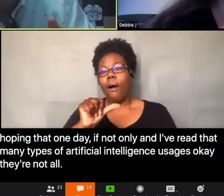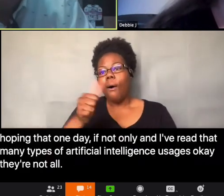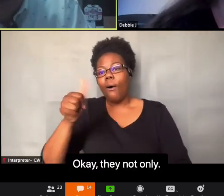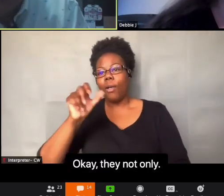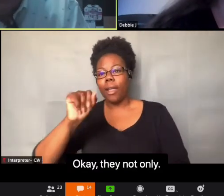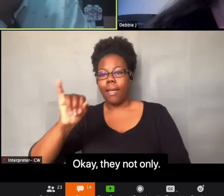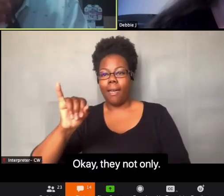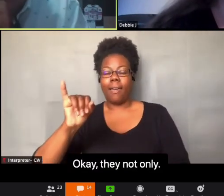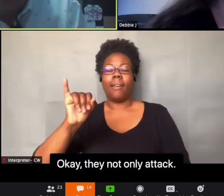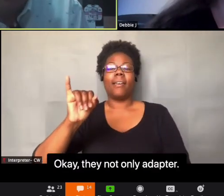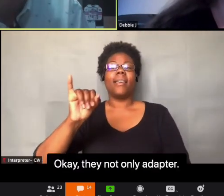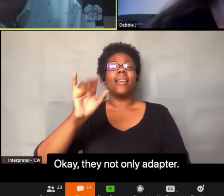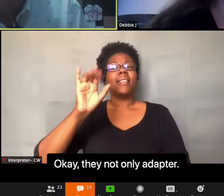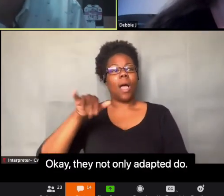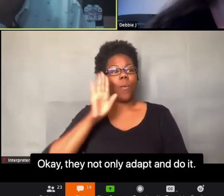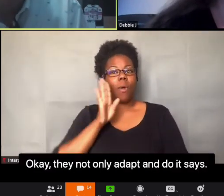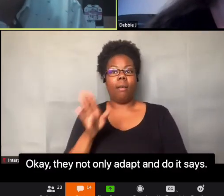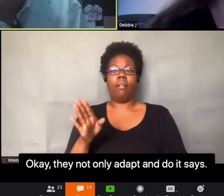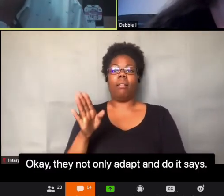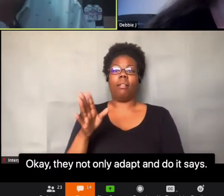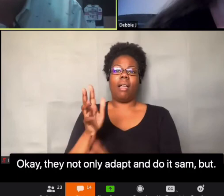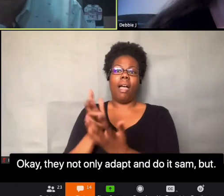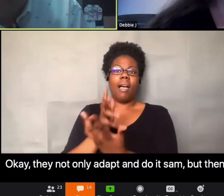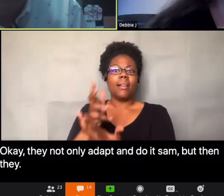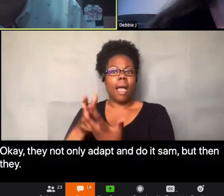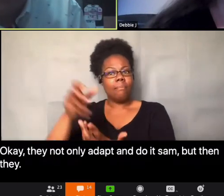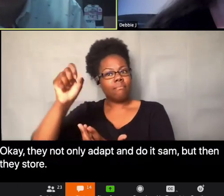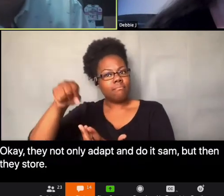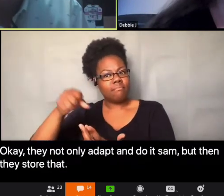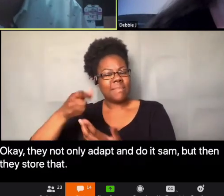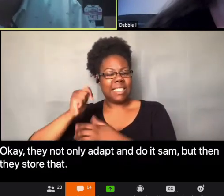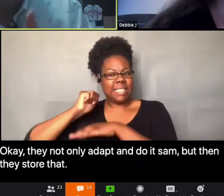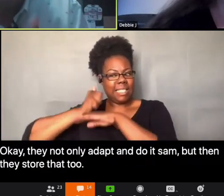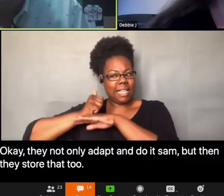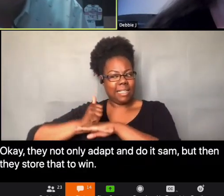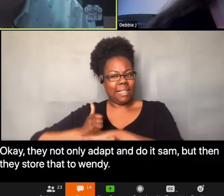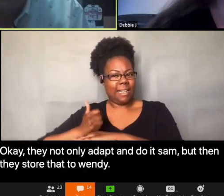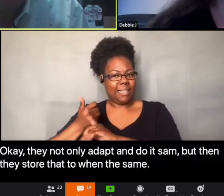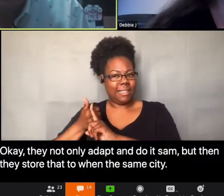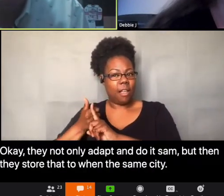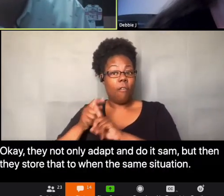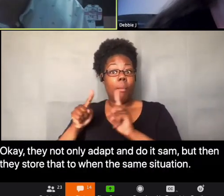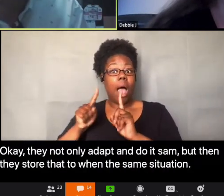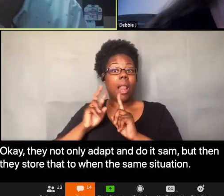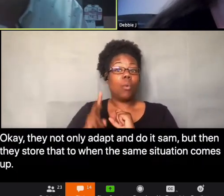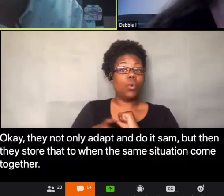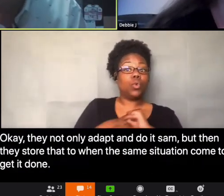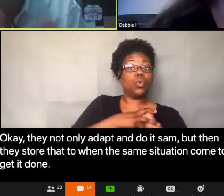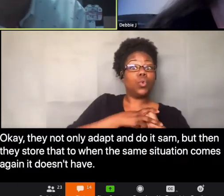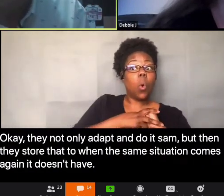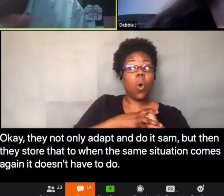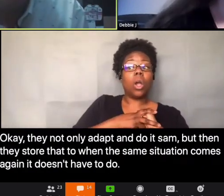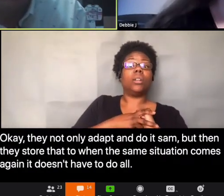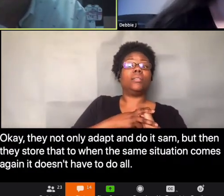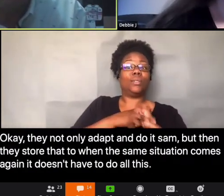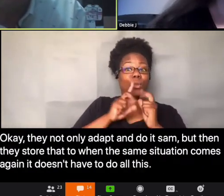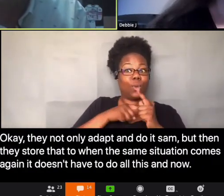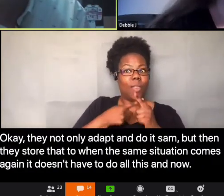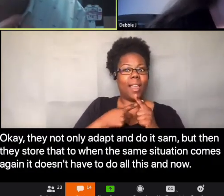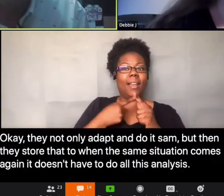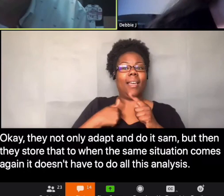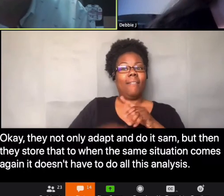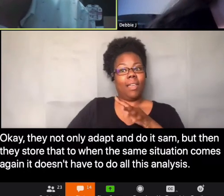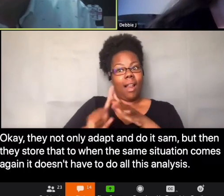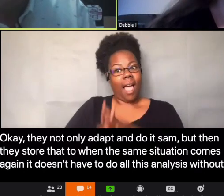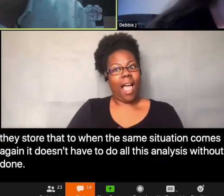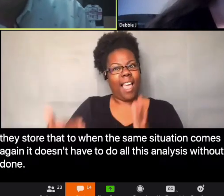only adapt and do it then, but then they store that. So when the same situation comes again, it doesn't have to do all this analysis. It's